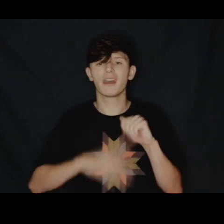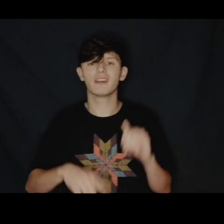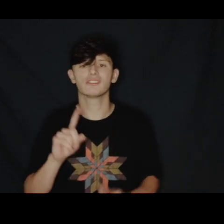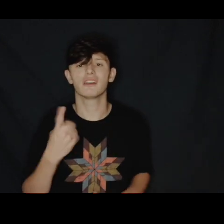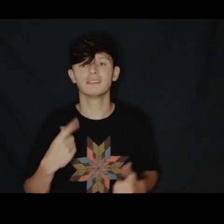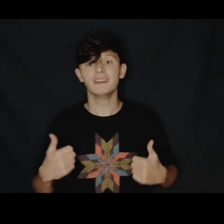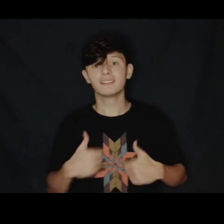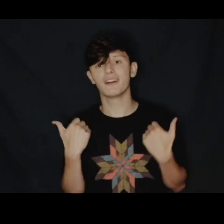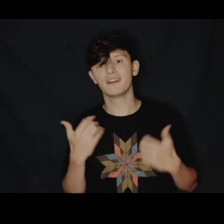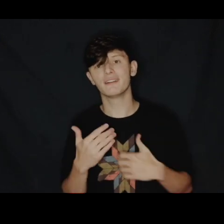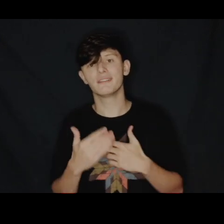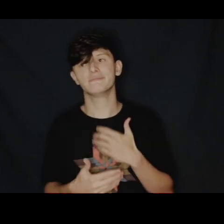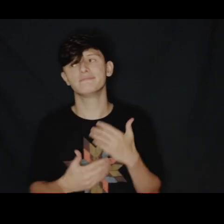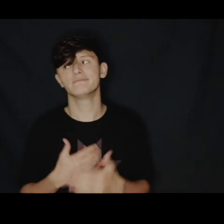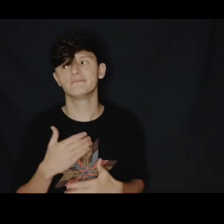More than